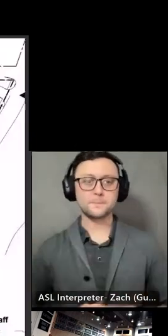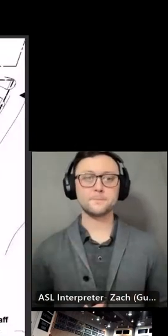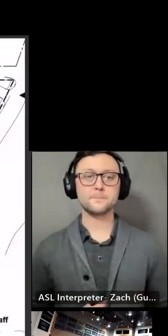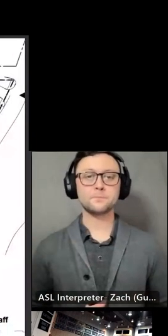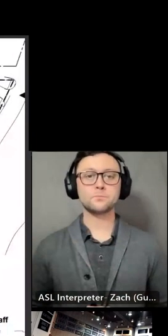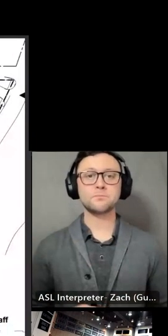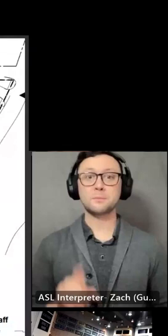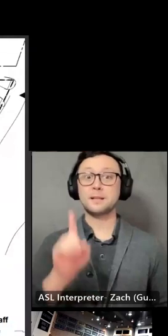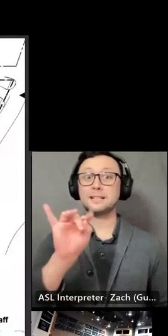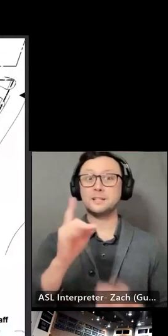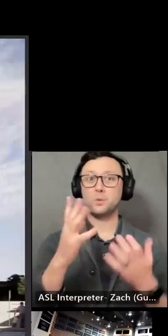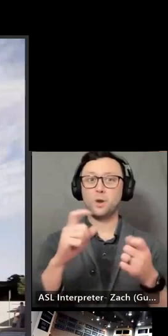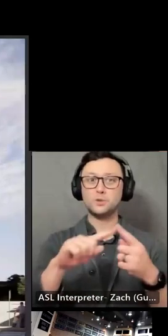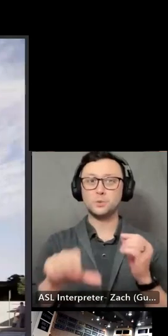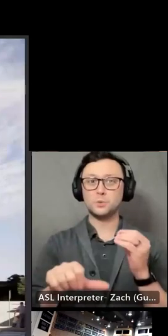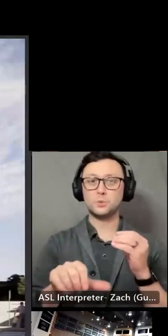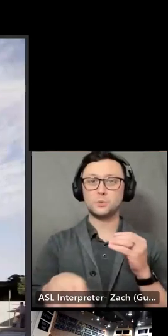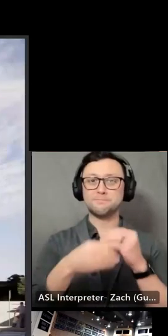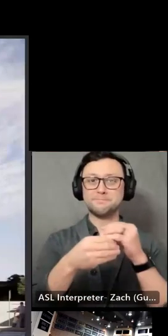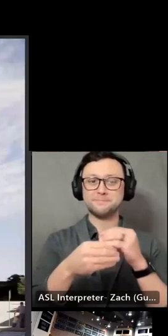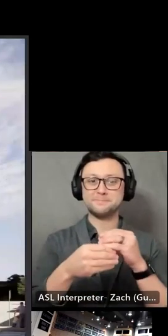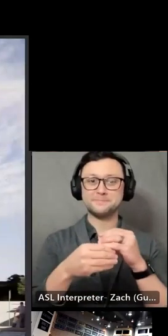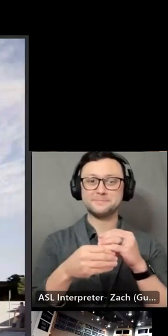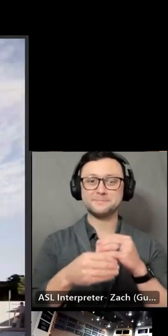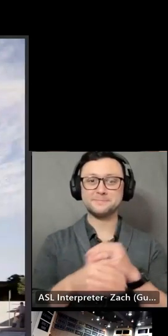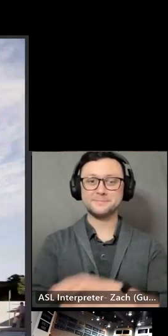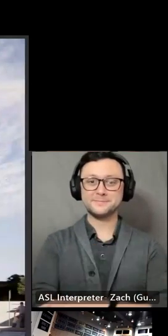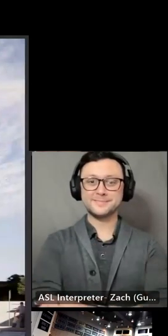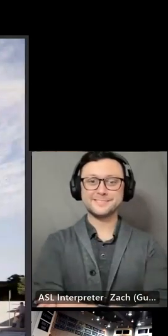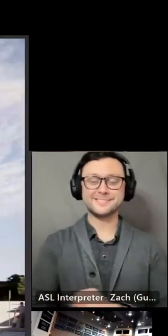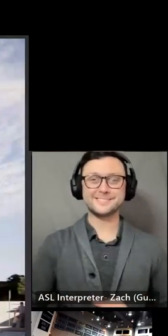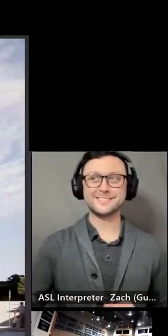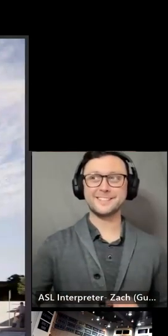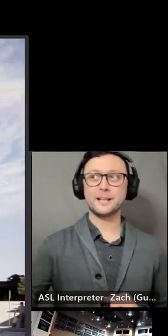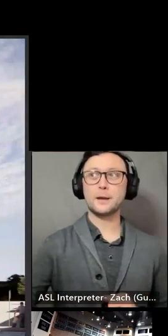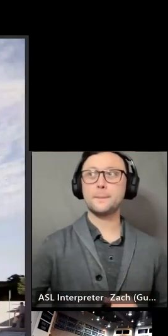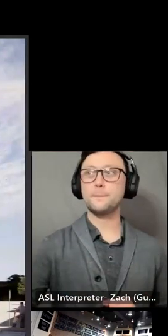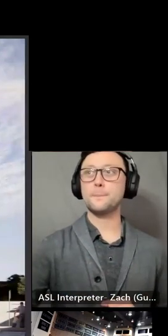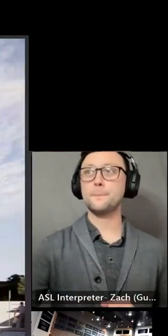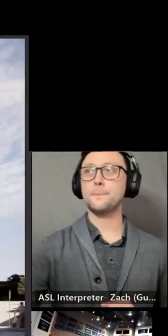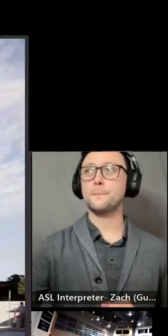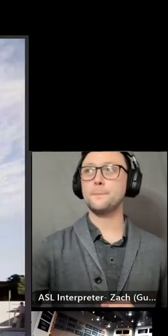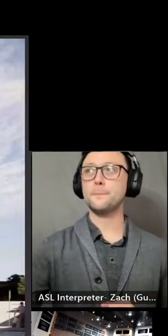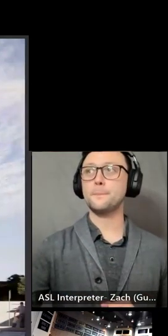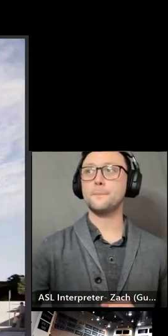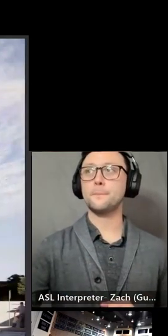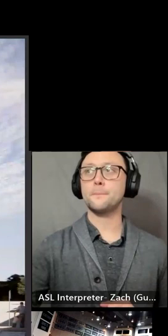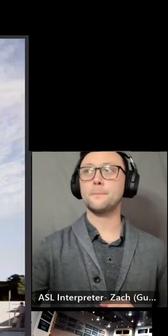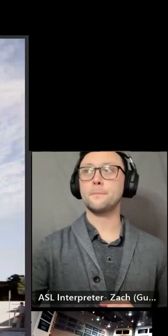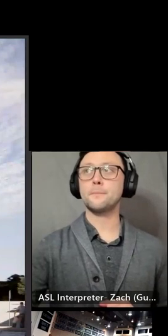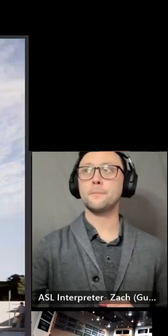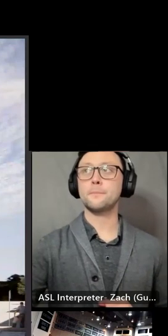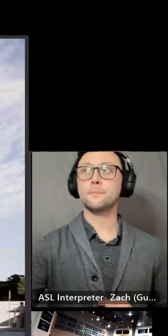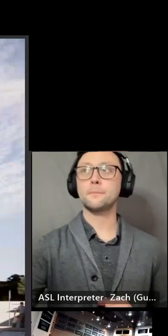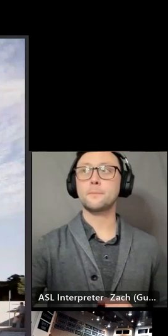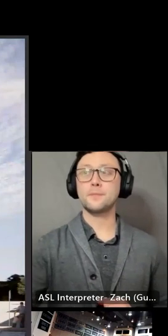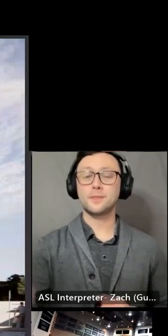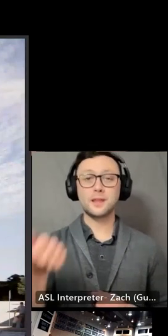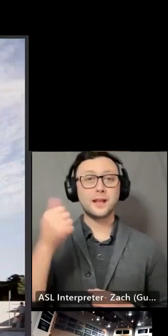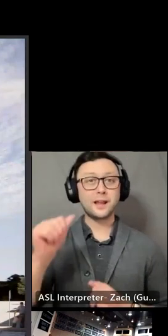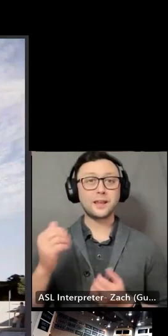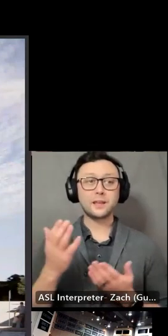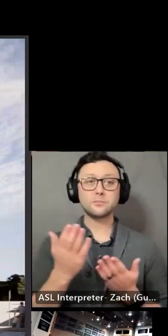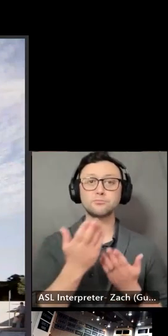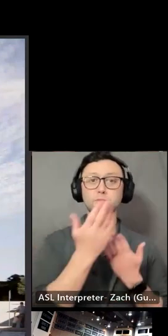But I did want to highlight just for posterity that any proposals for that development